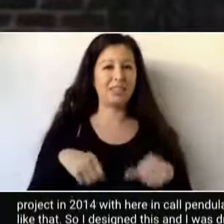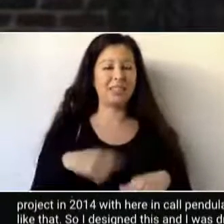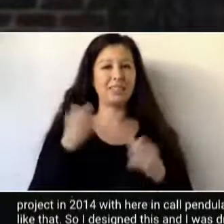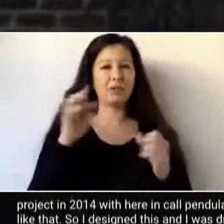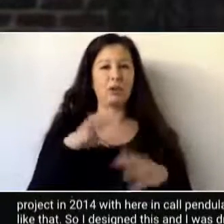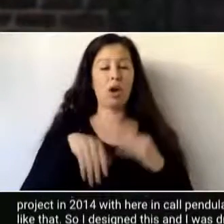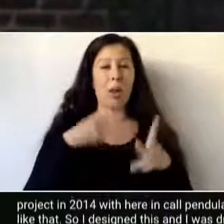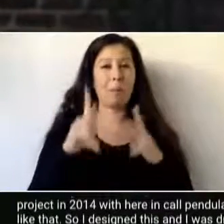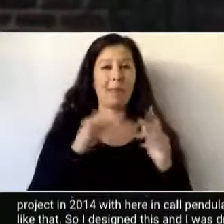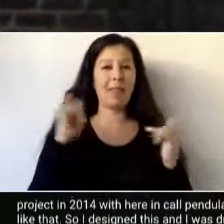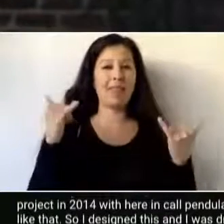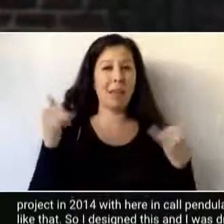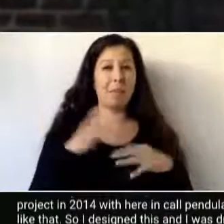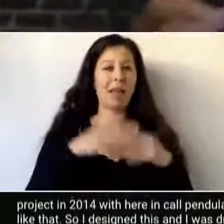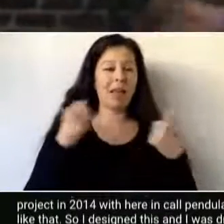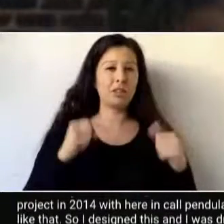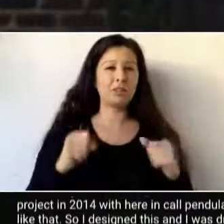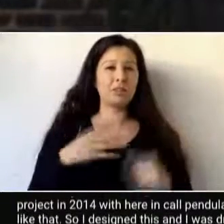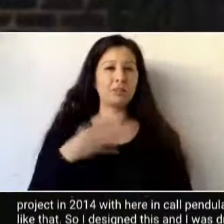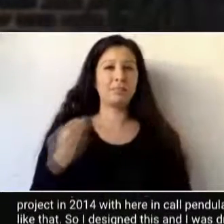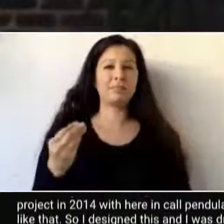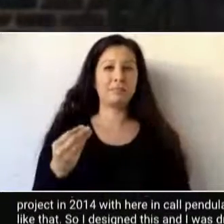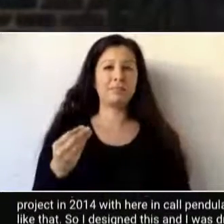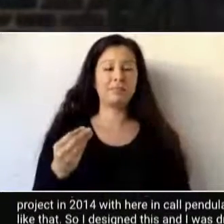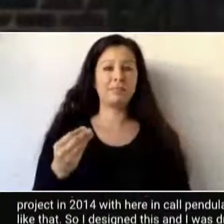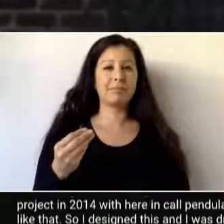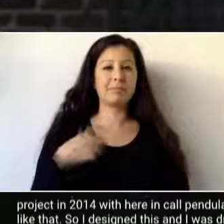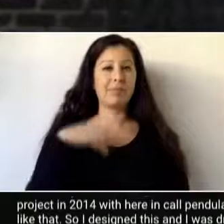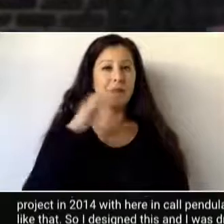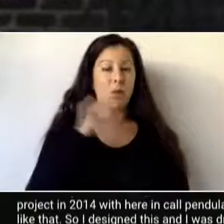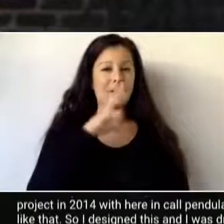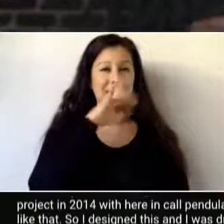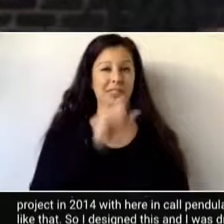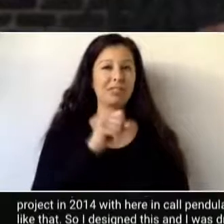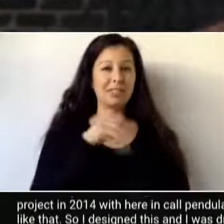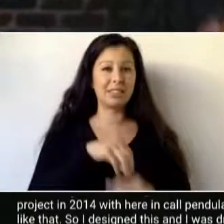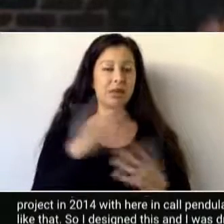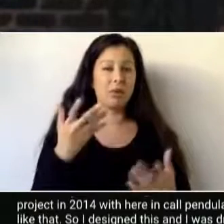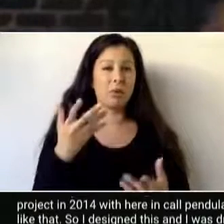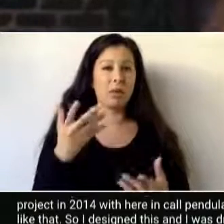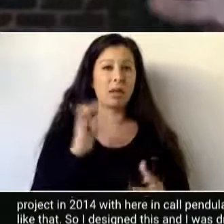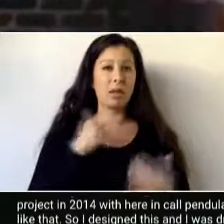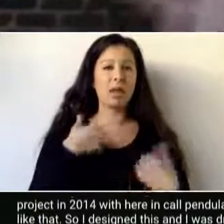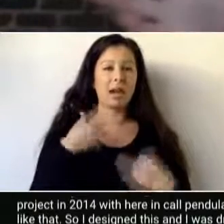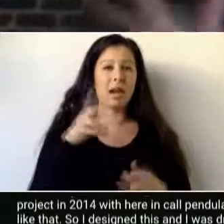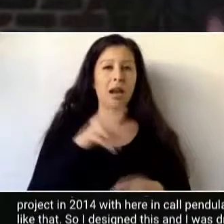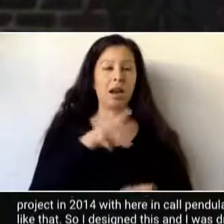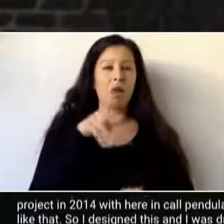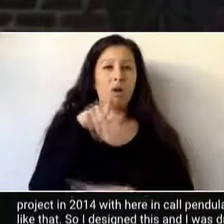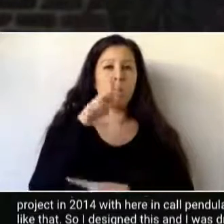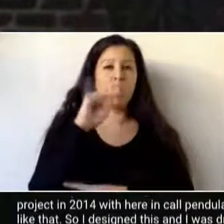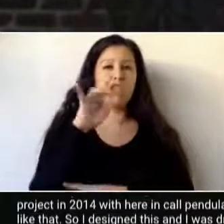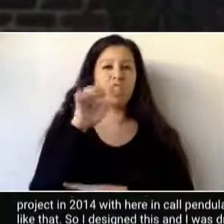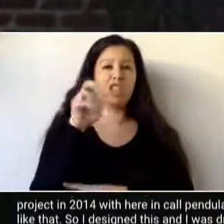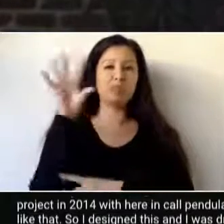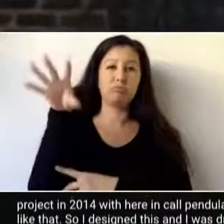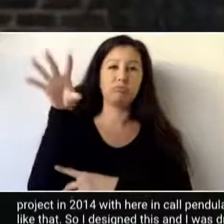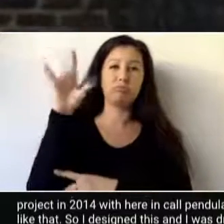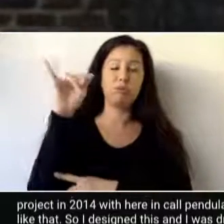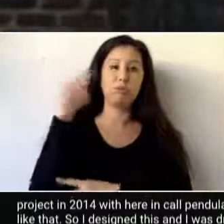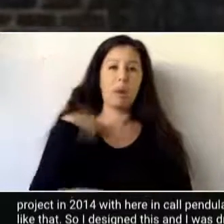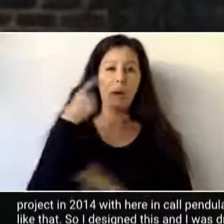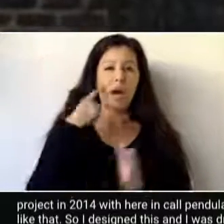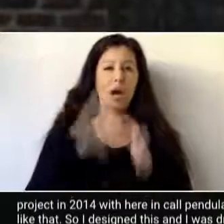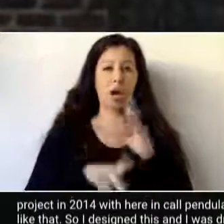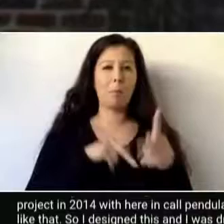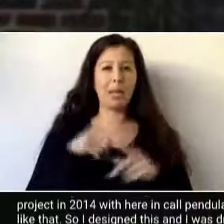the people were like playing on the swings, and I was really interested in. I had projections there too, but I was interested. I noticed that